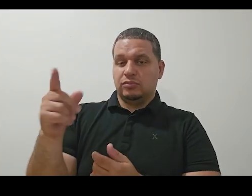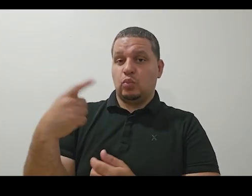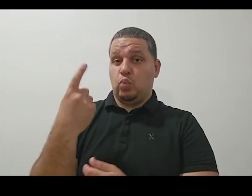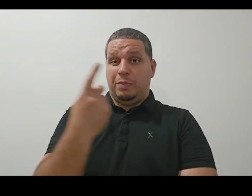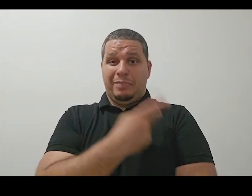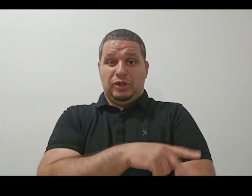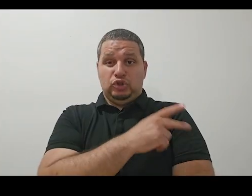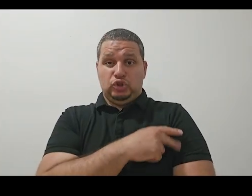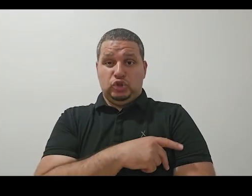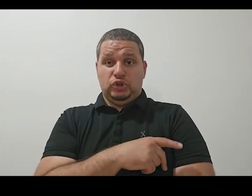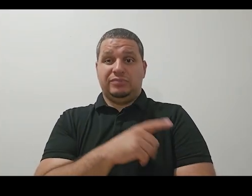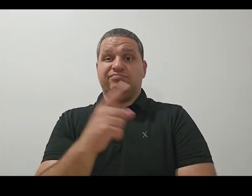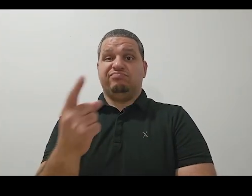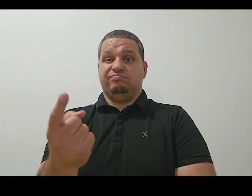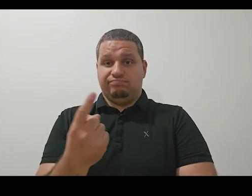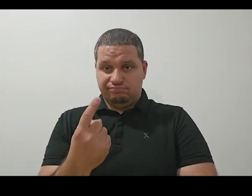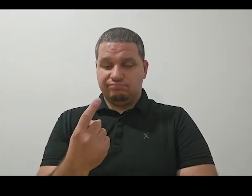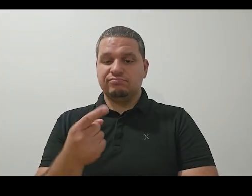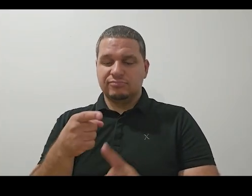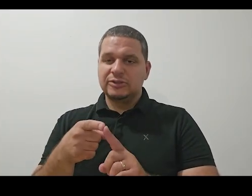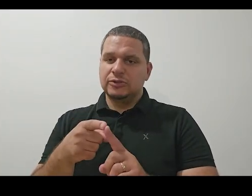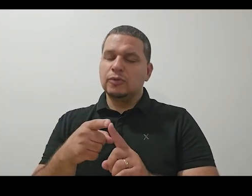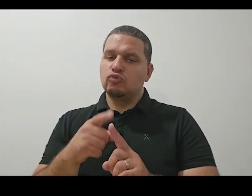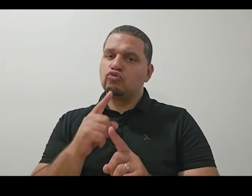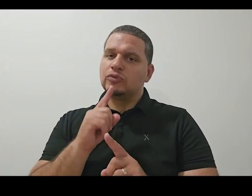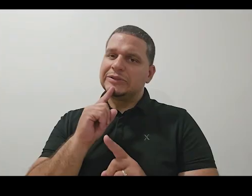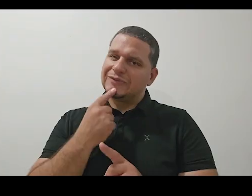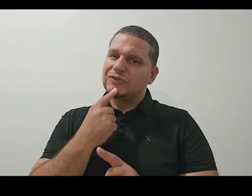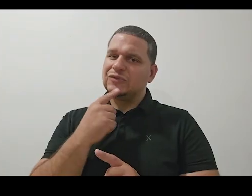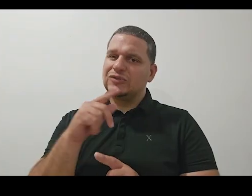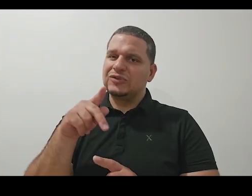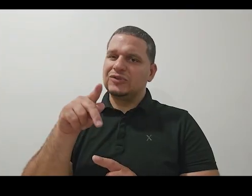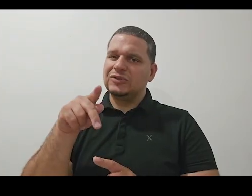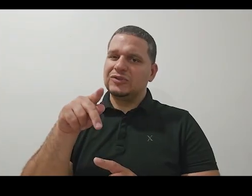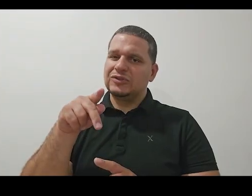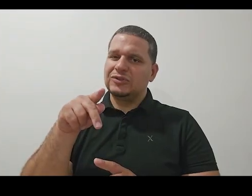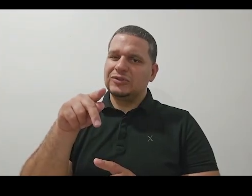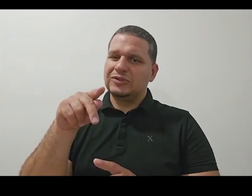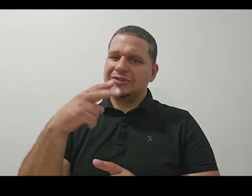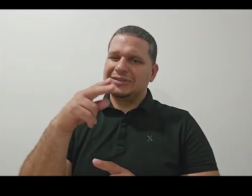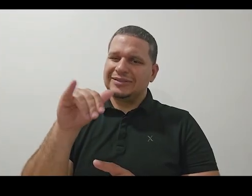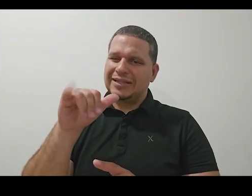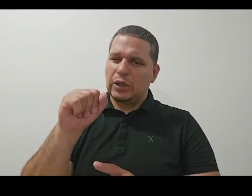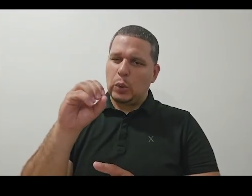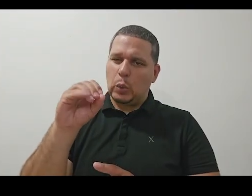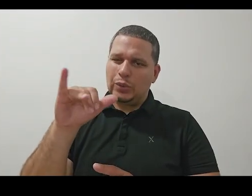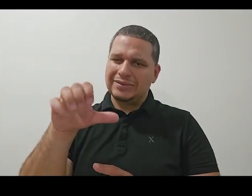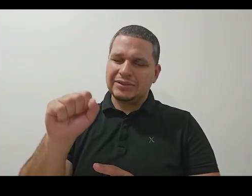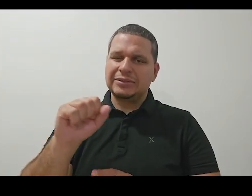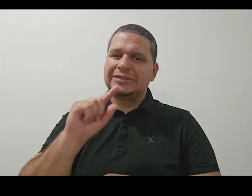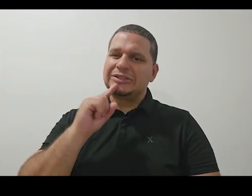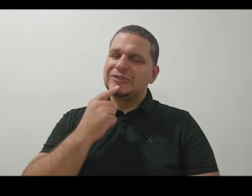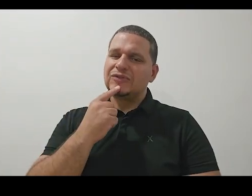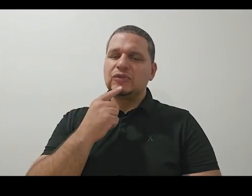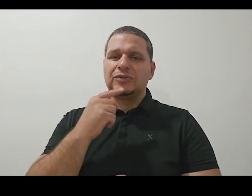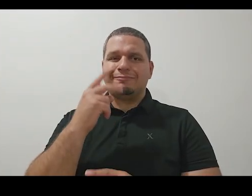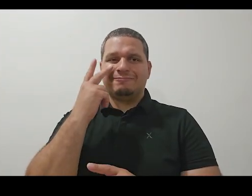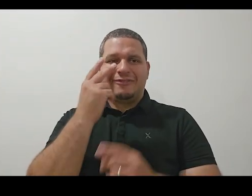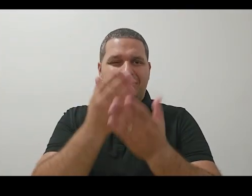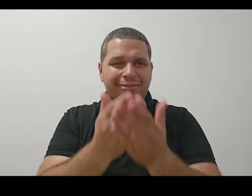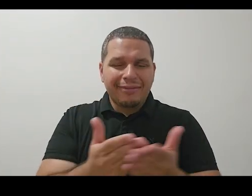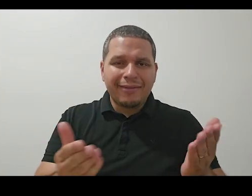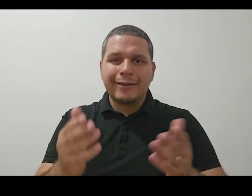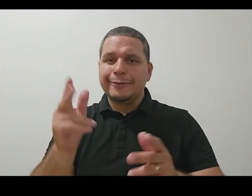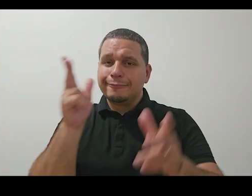patient who had pretty severe psychosis, like hallucinations, audio hallucinations, a lot